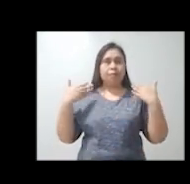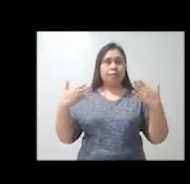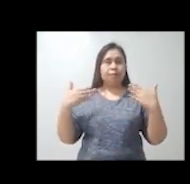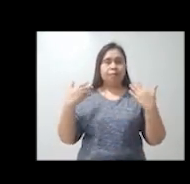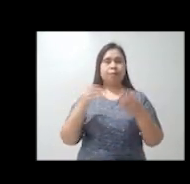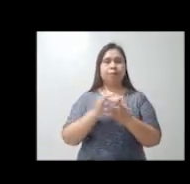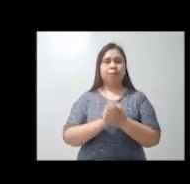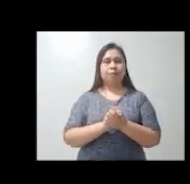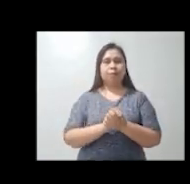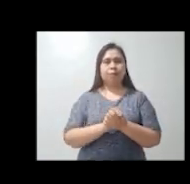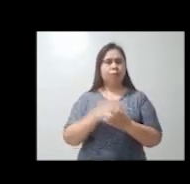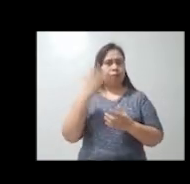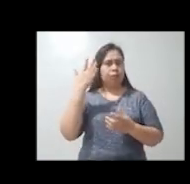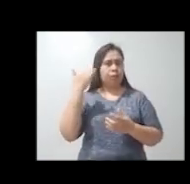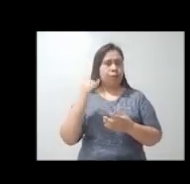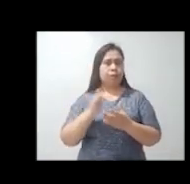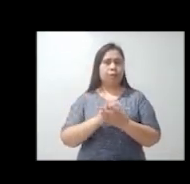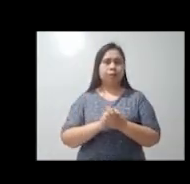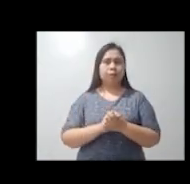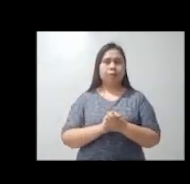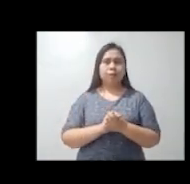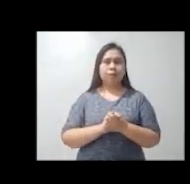Why do you think so?